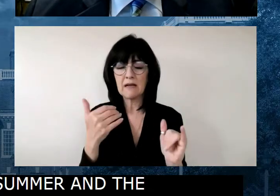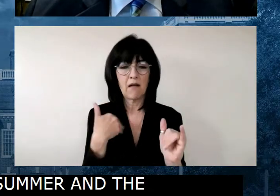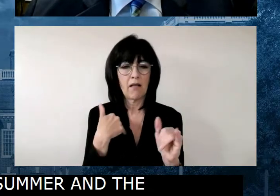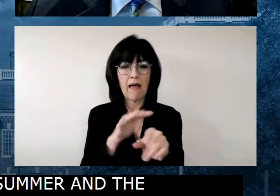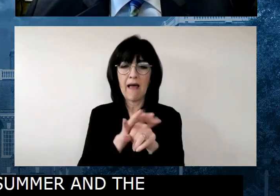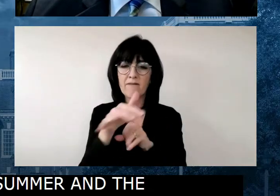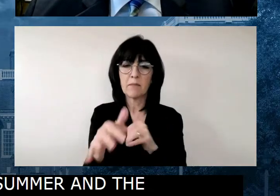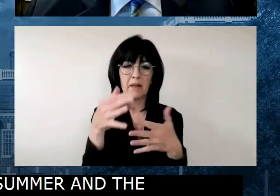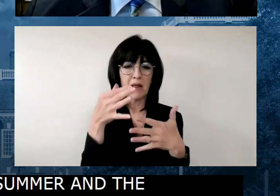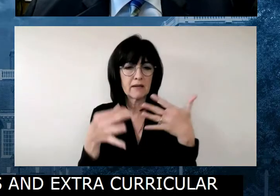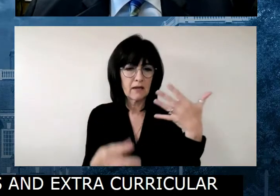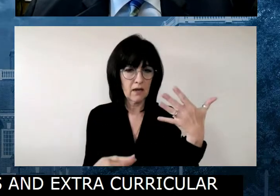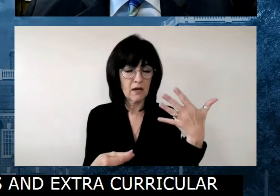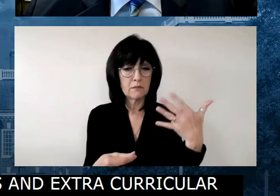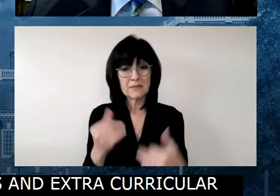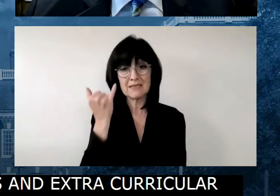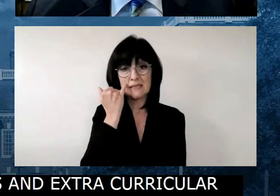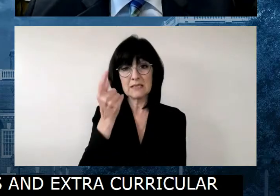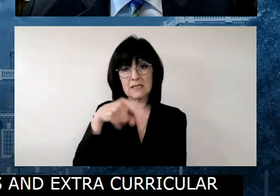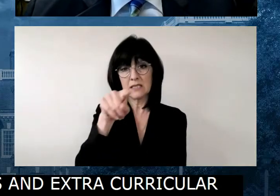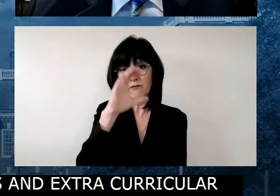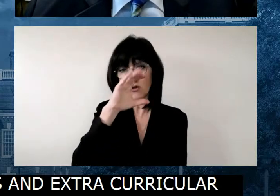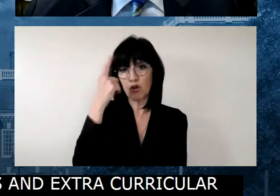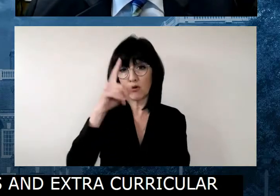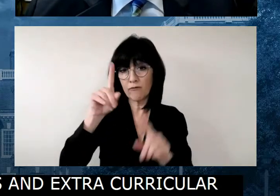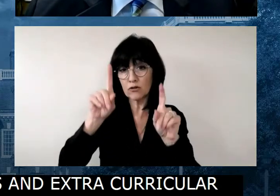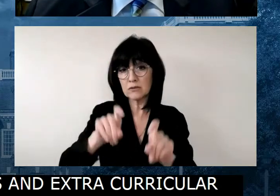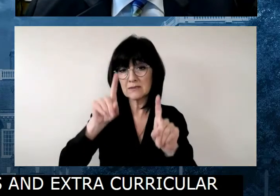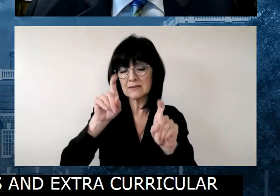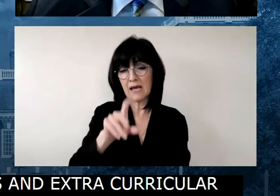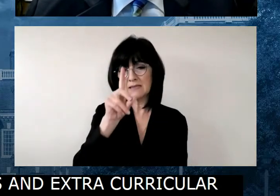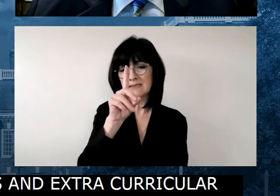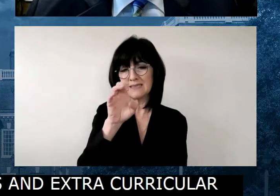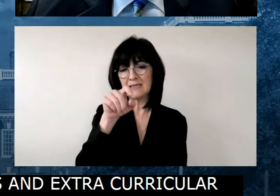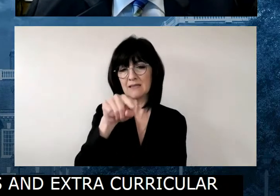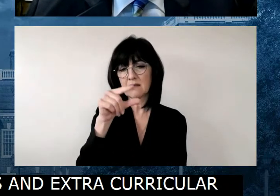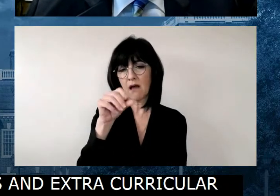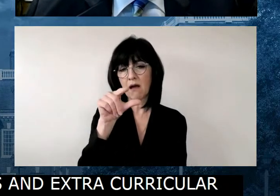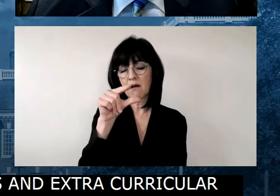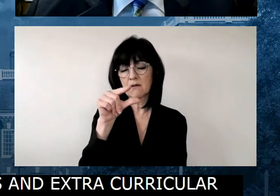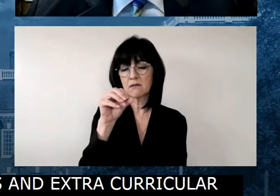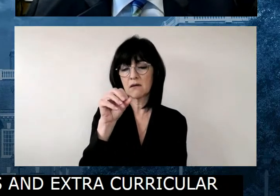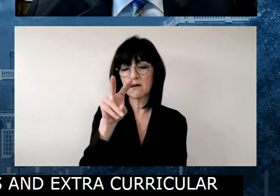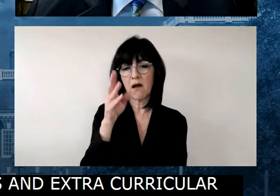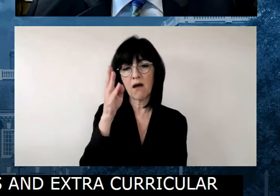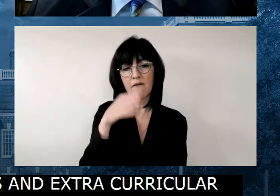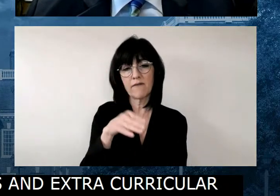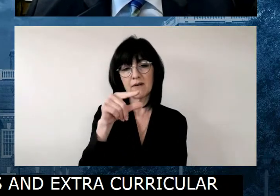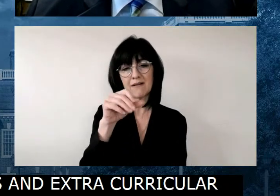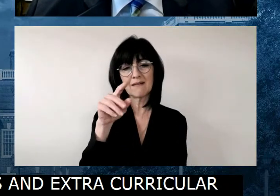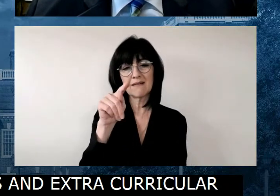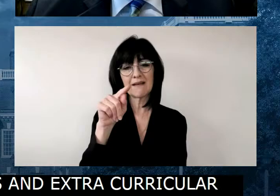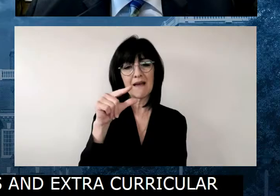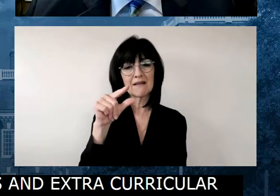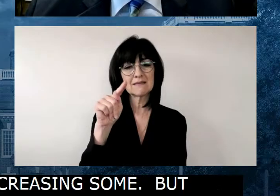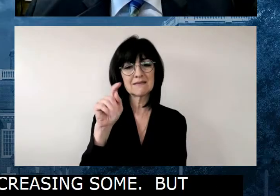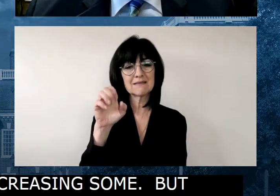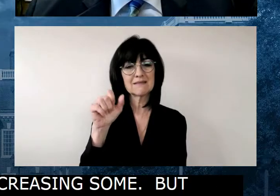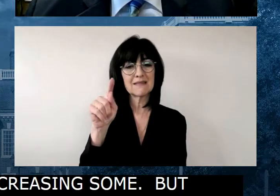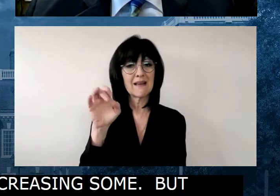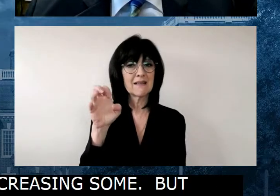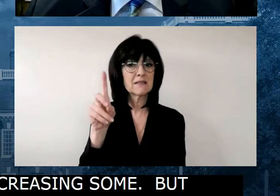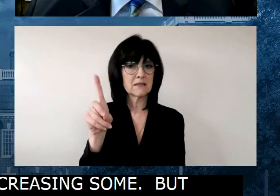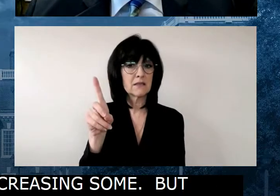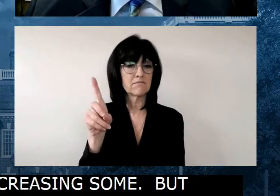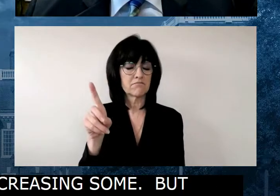want everybody to go to de.gov/get tested. We want to make sure they know that we have ample opportunities out there. We still have Walgreens sites